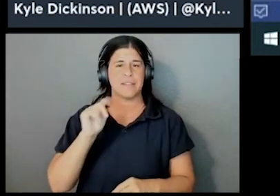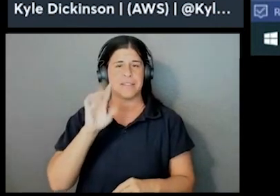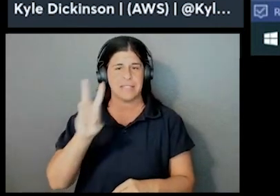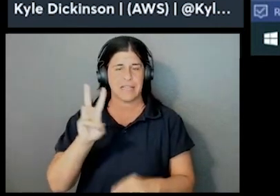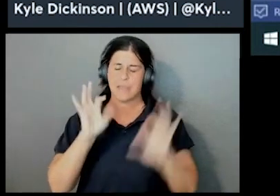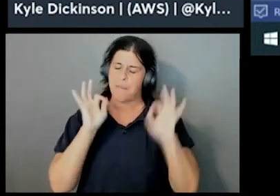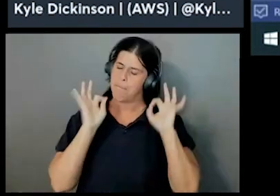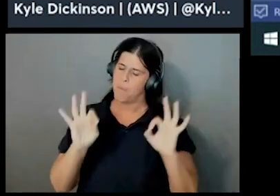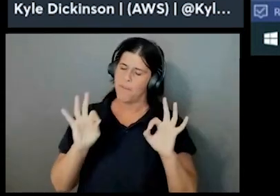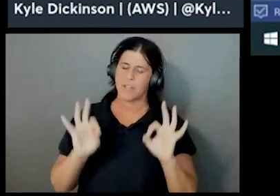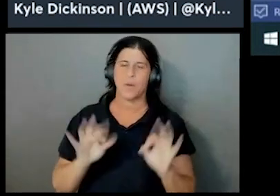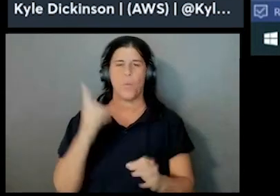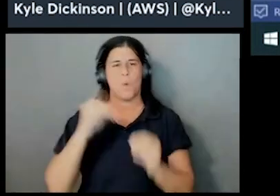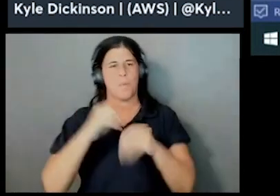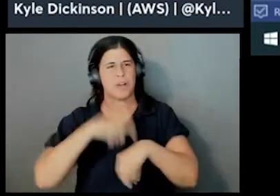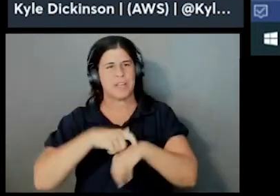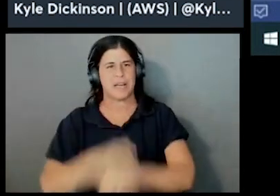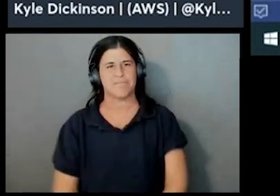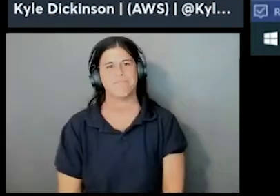time.